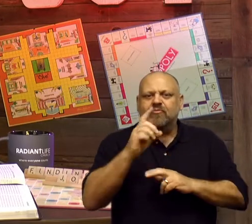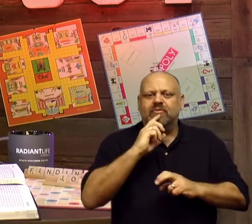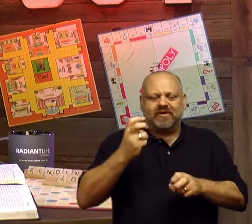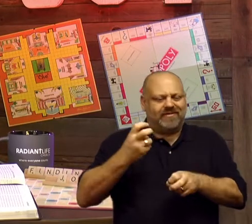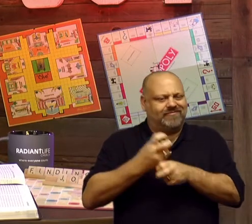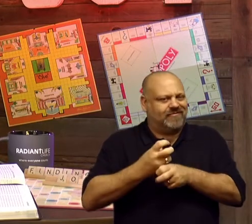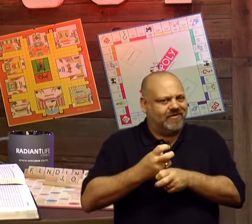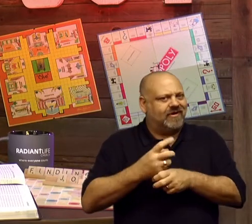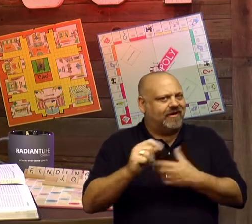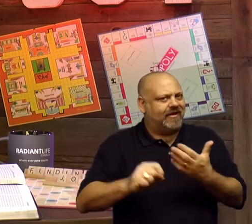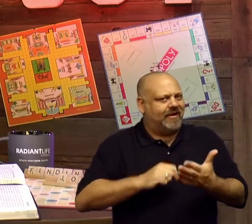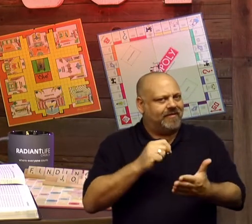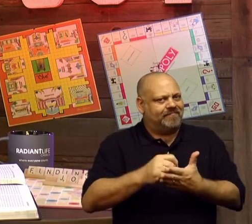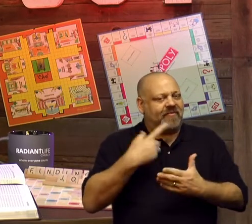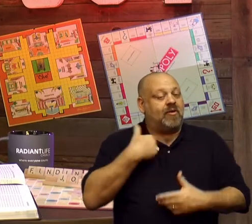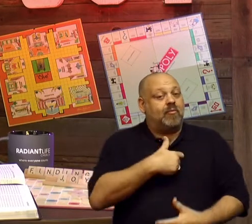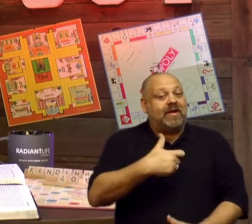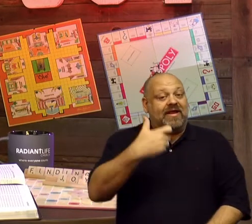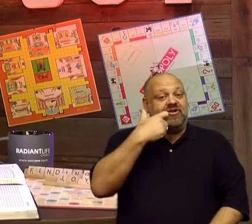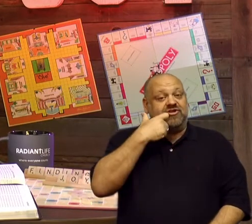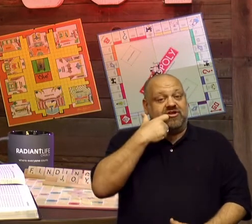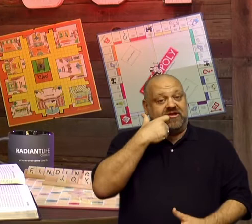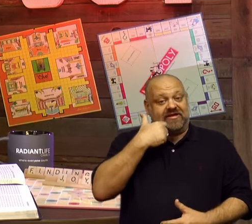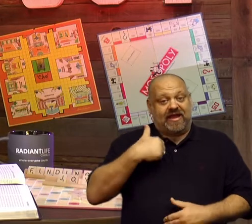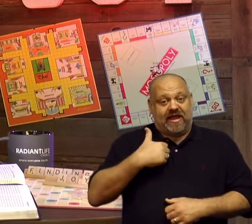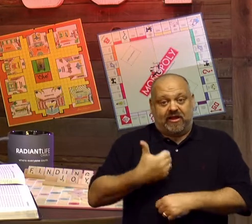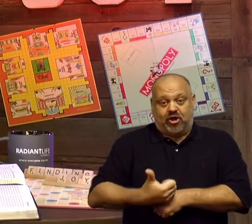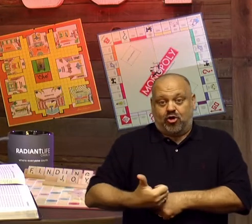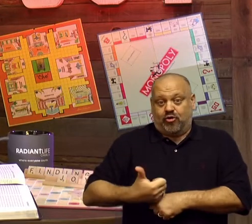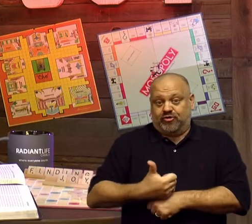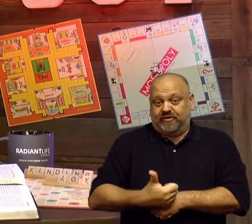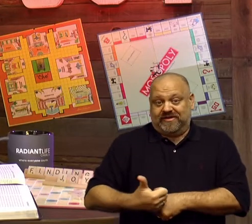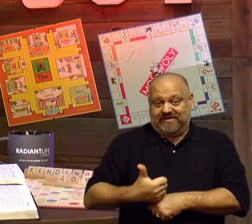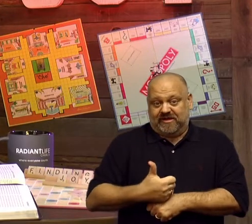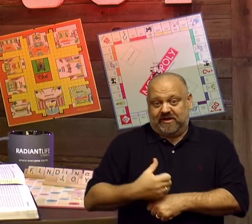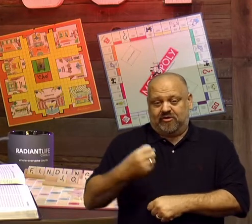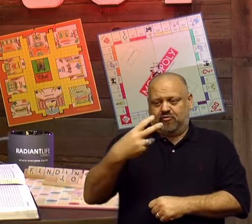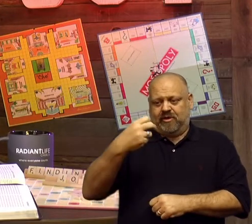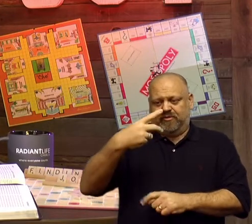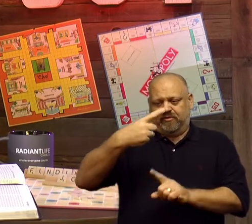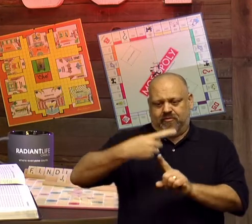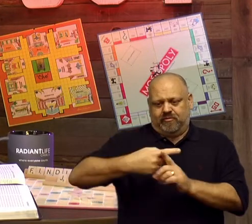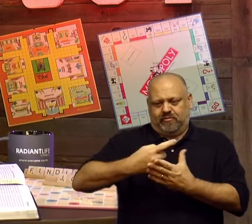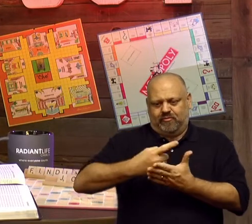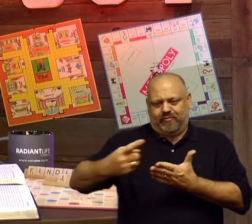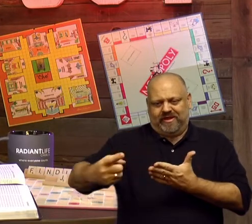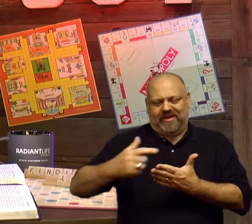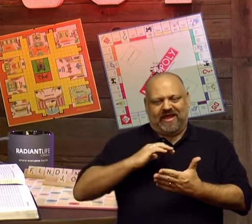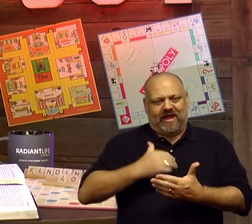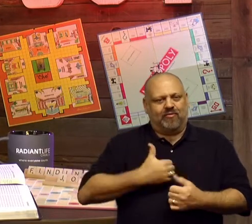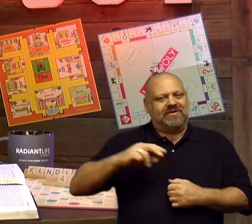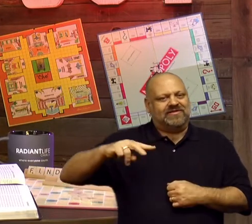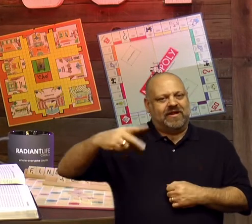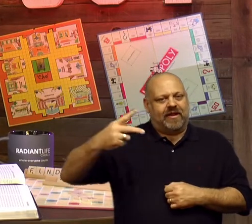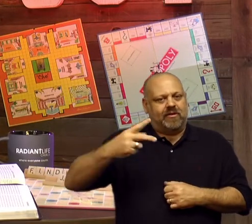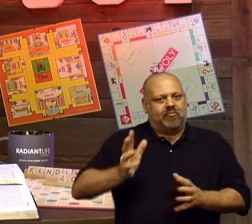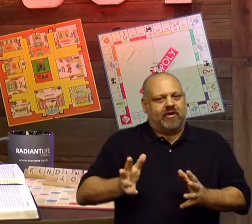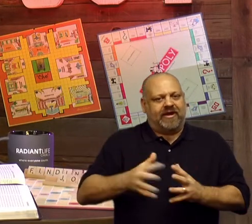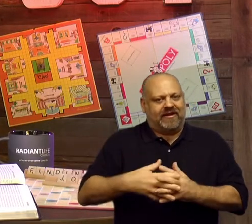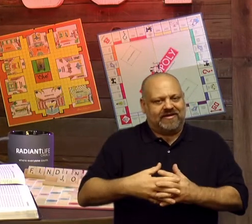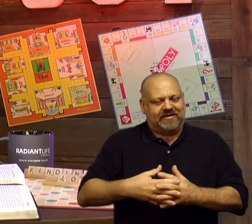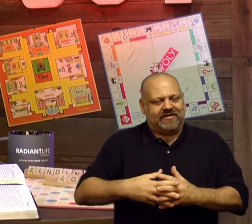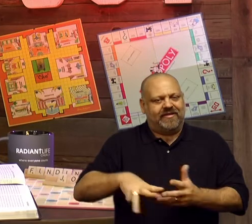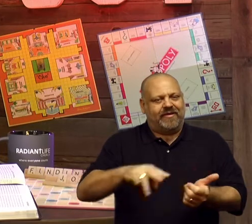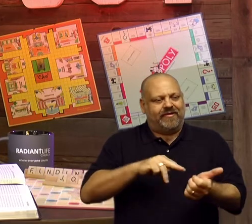really tender time. We had just had an ultrasound at the 12th week of our second